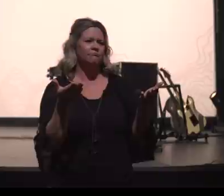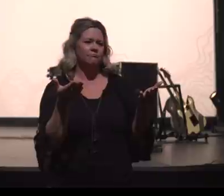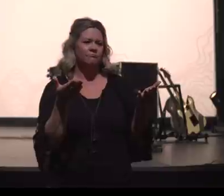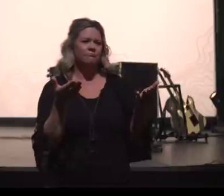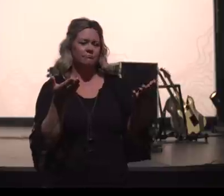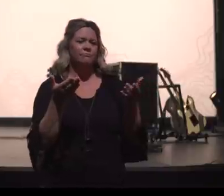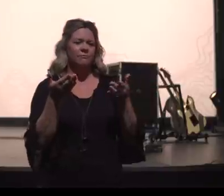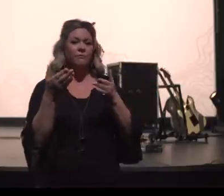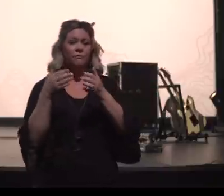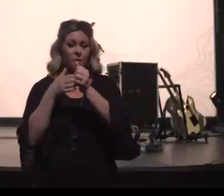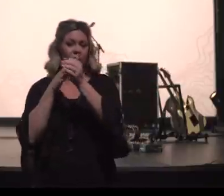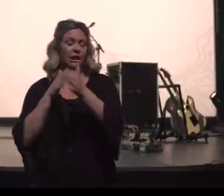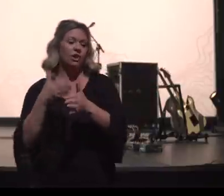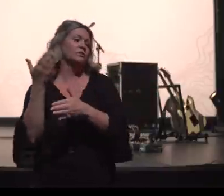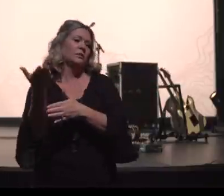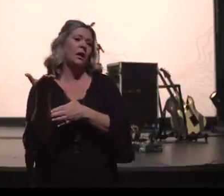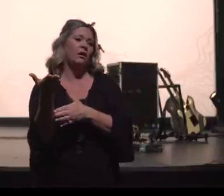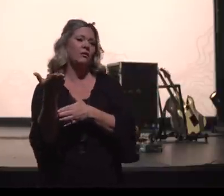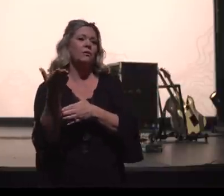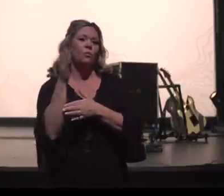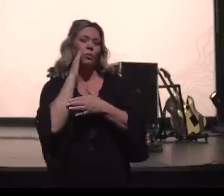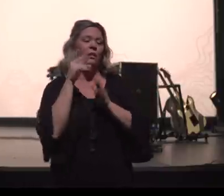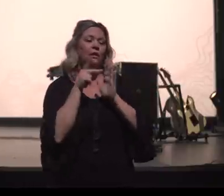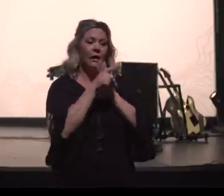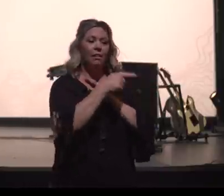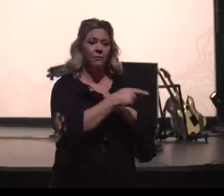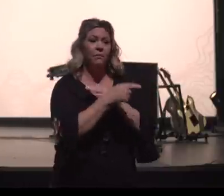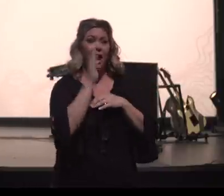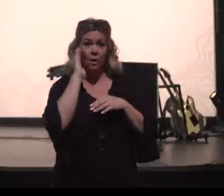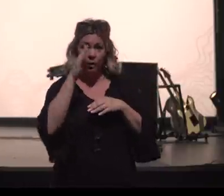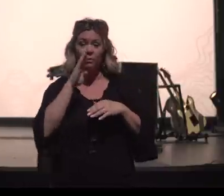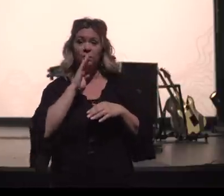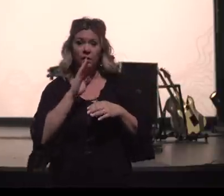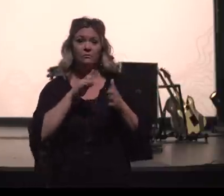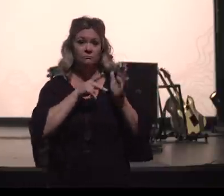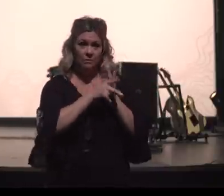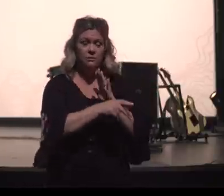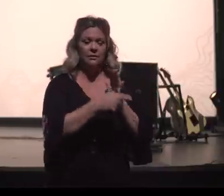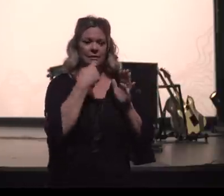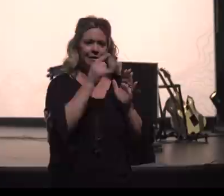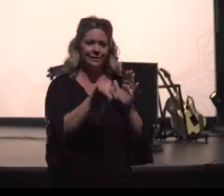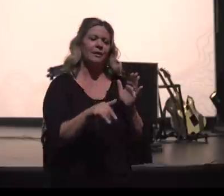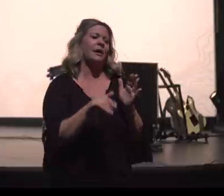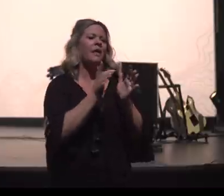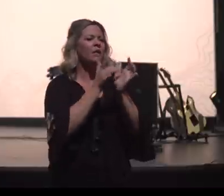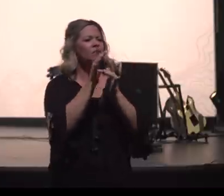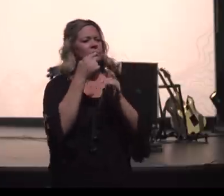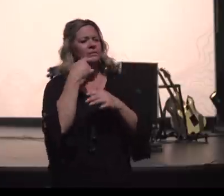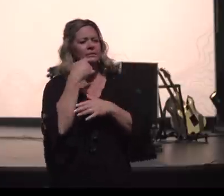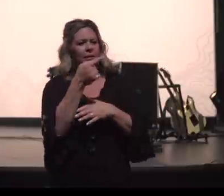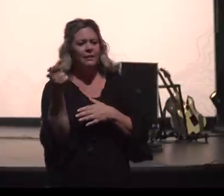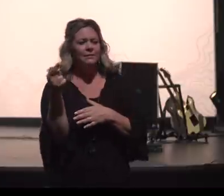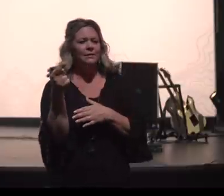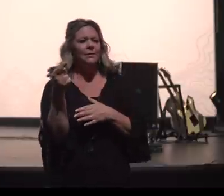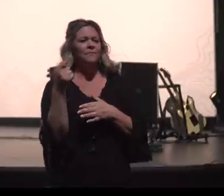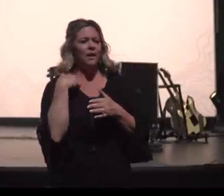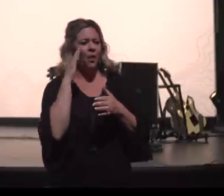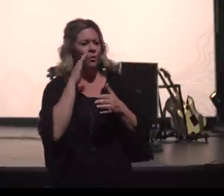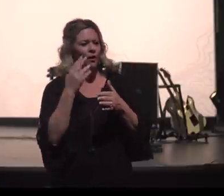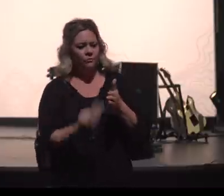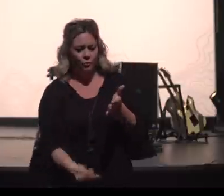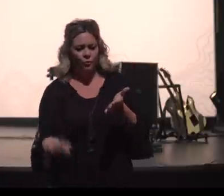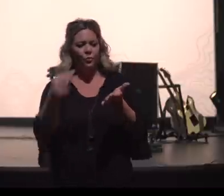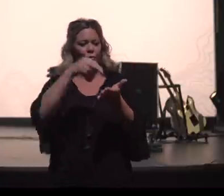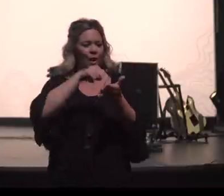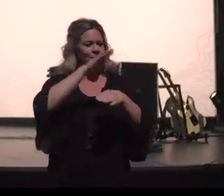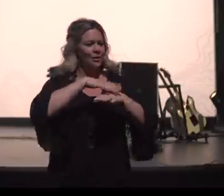at the hands of the leaders. He's going to be killed. Jesus says, I'm going to be killed. And then Jesus says, I'm going to rise again on the third day. I mean, Jesus